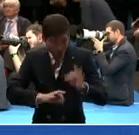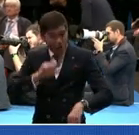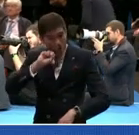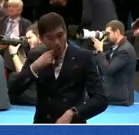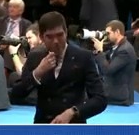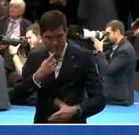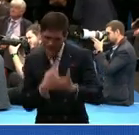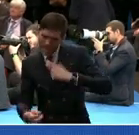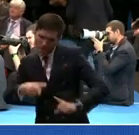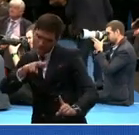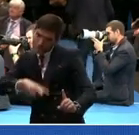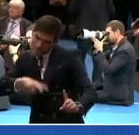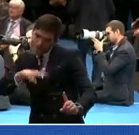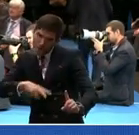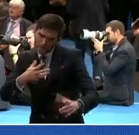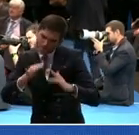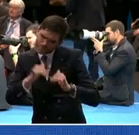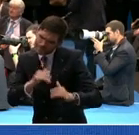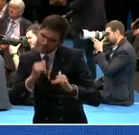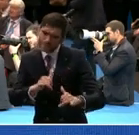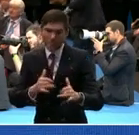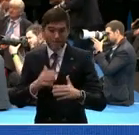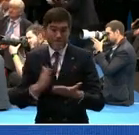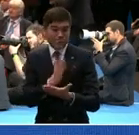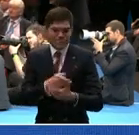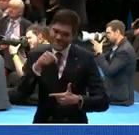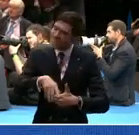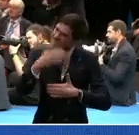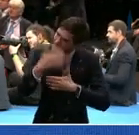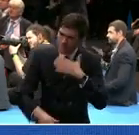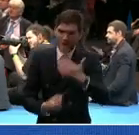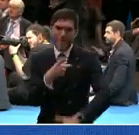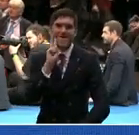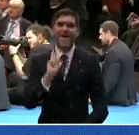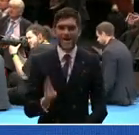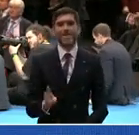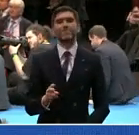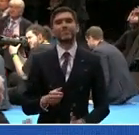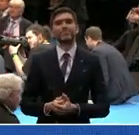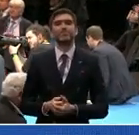independent oversight needed to ensure that something like this can never happen again.